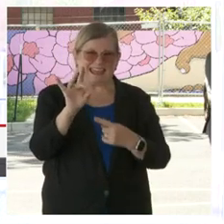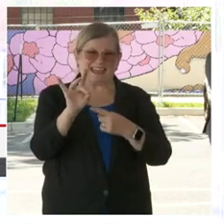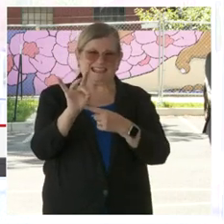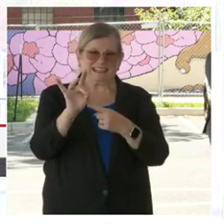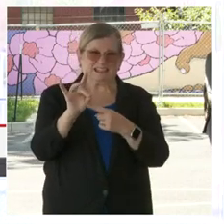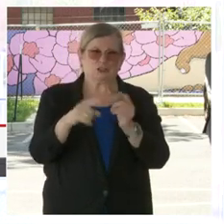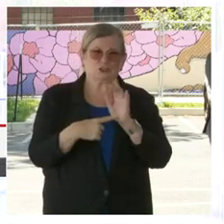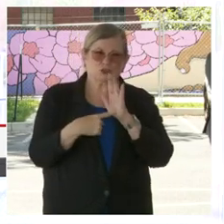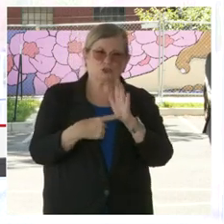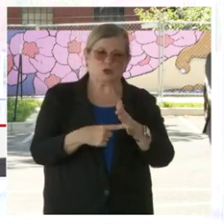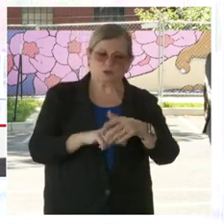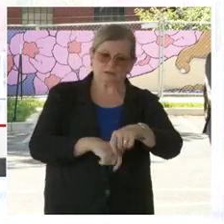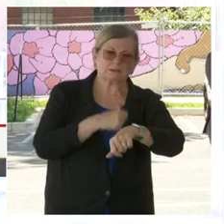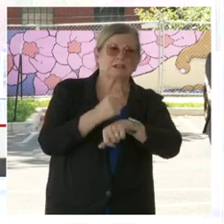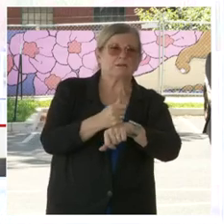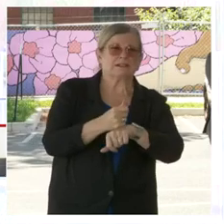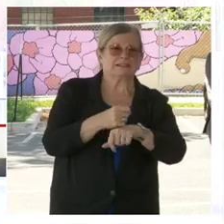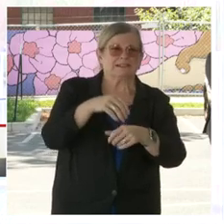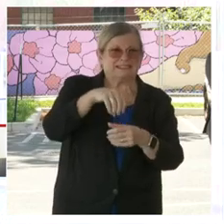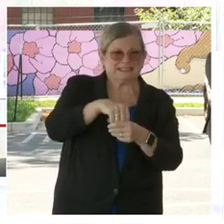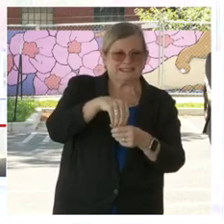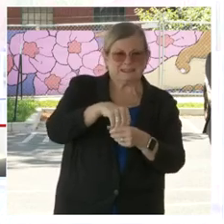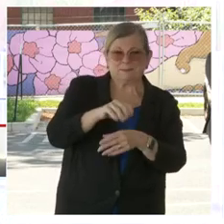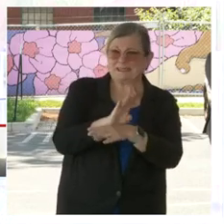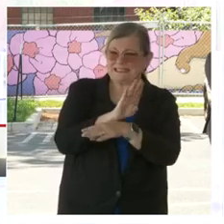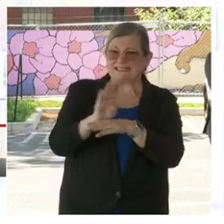the Incubate the 8 in business.